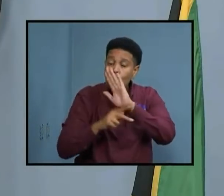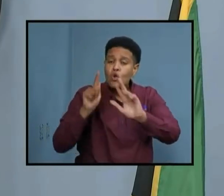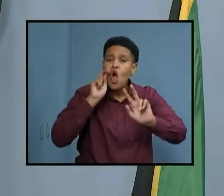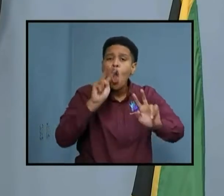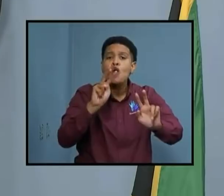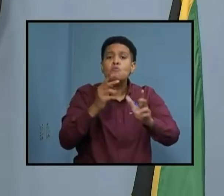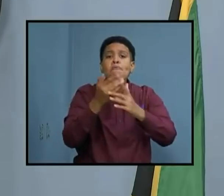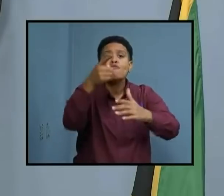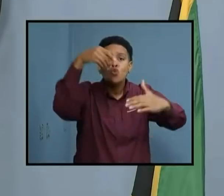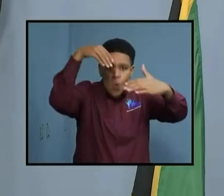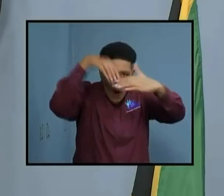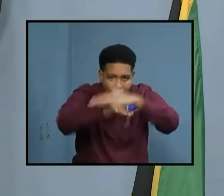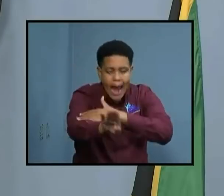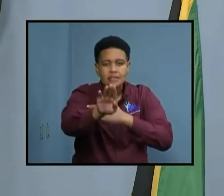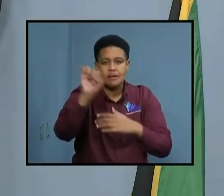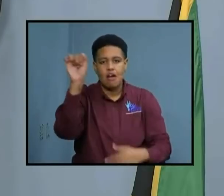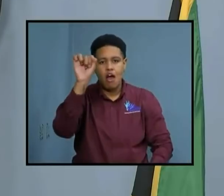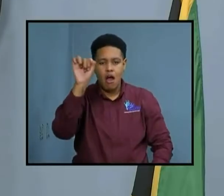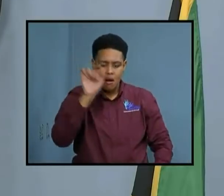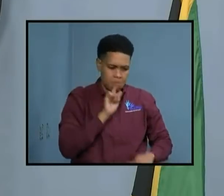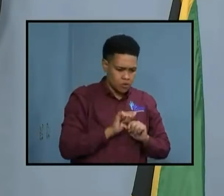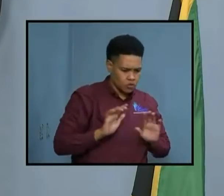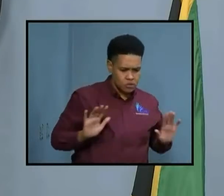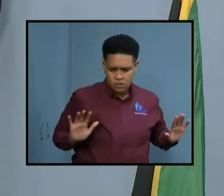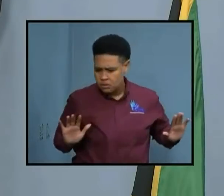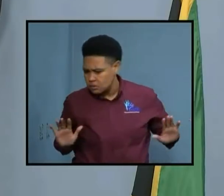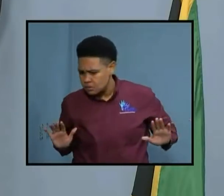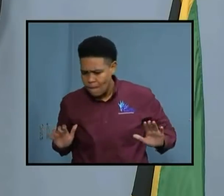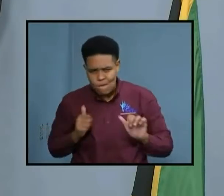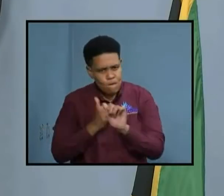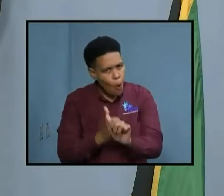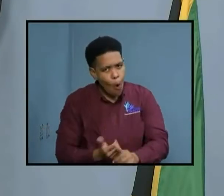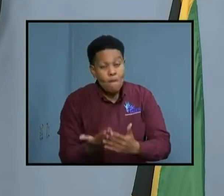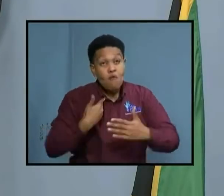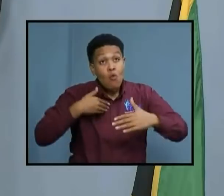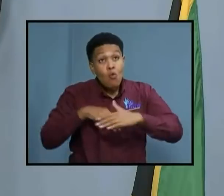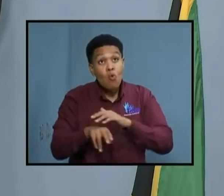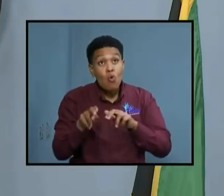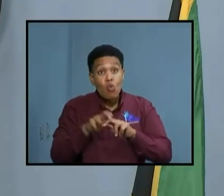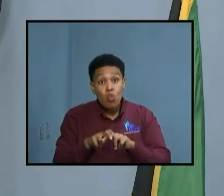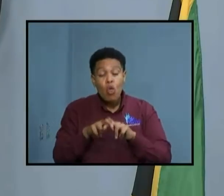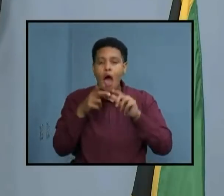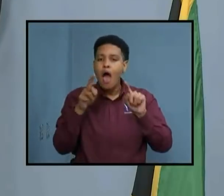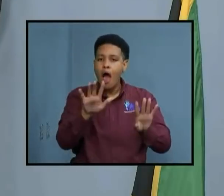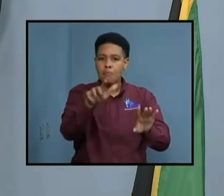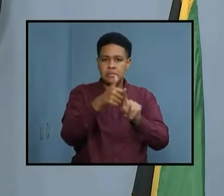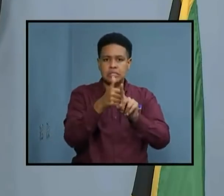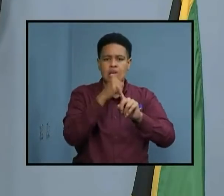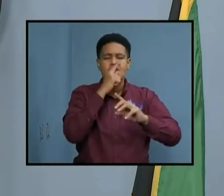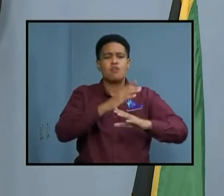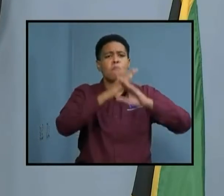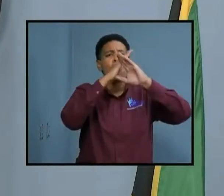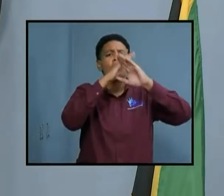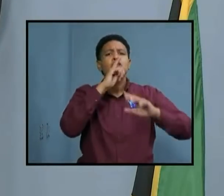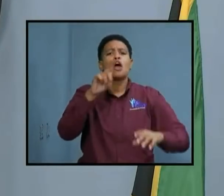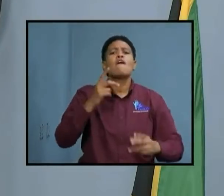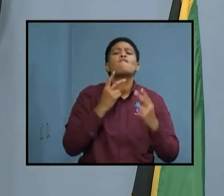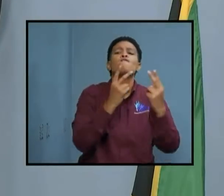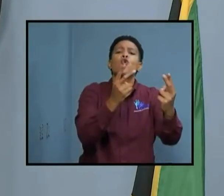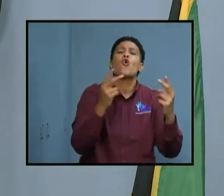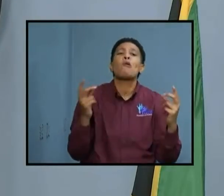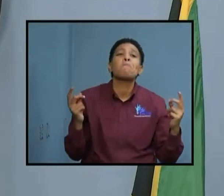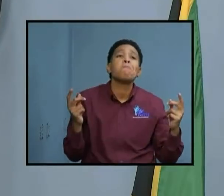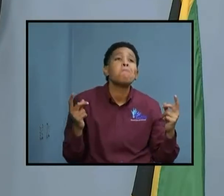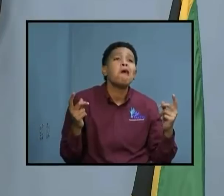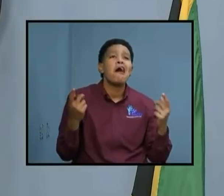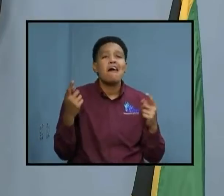before you enter the vehicle. The prohibition on funerals and parties